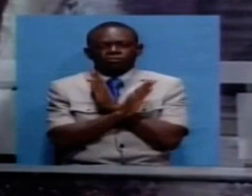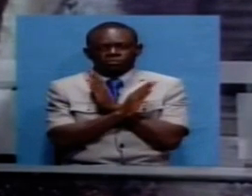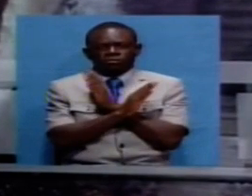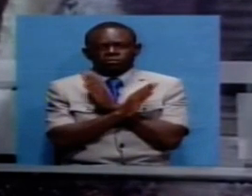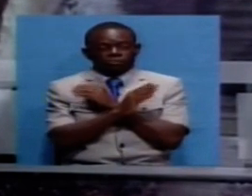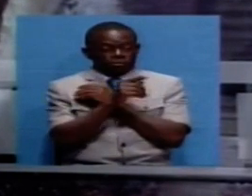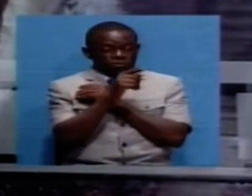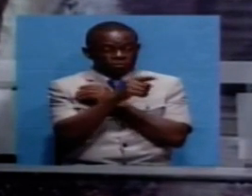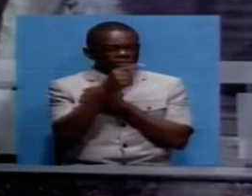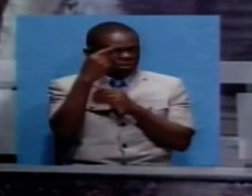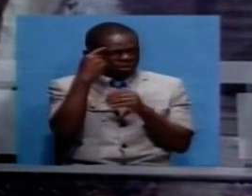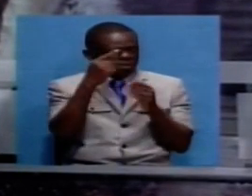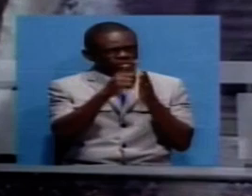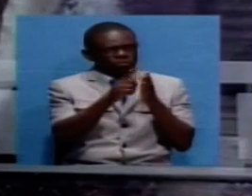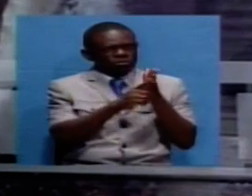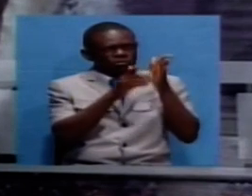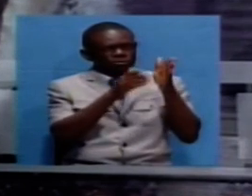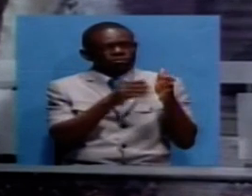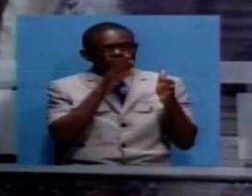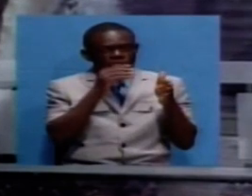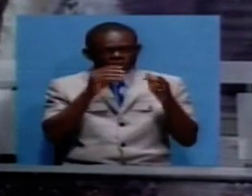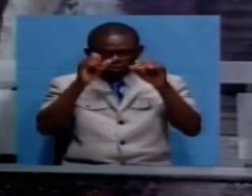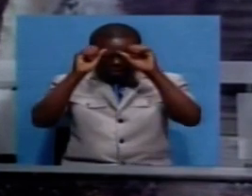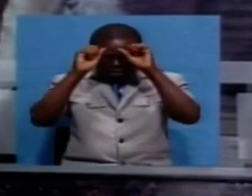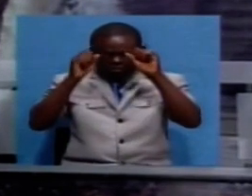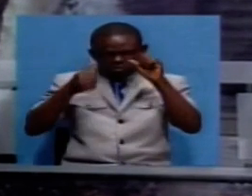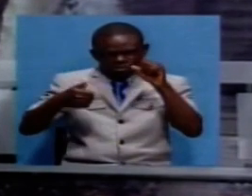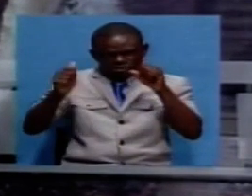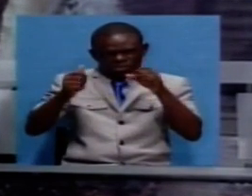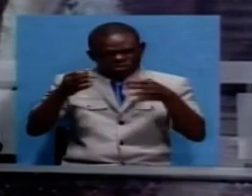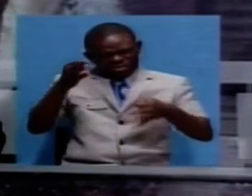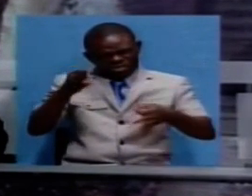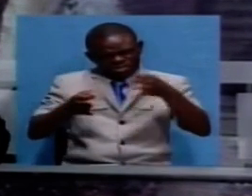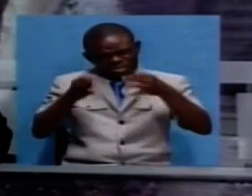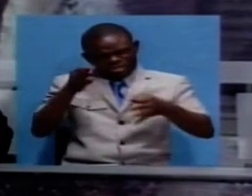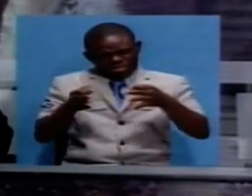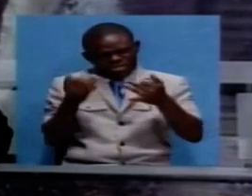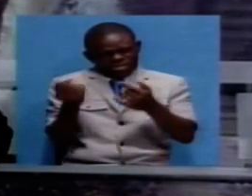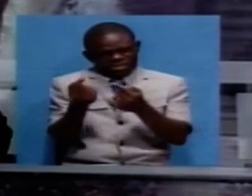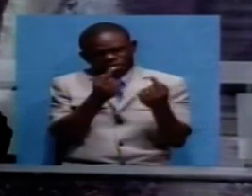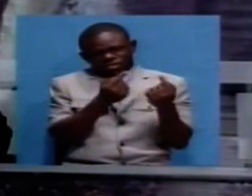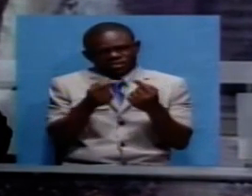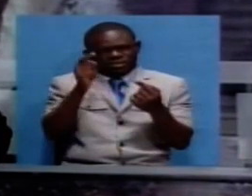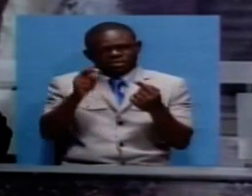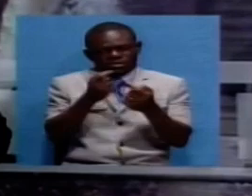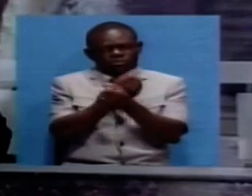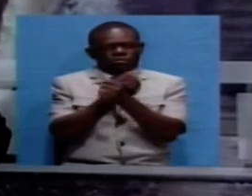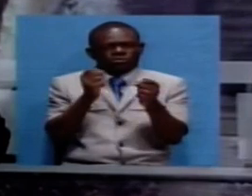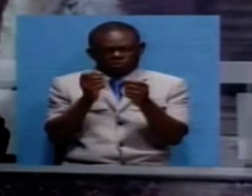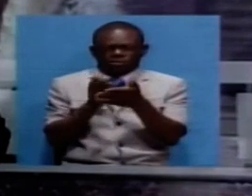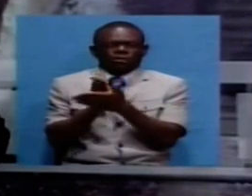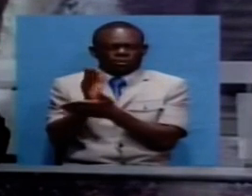purely dependent on the president's judgment in his quest to contain the current situation. He has explained that what